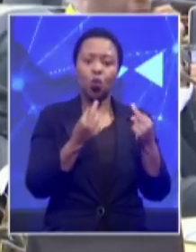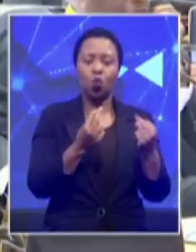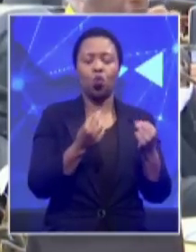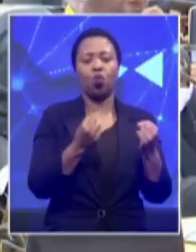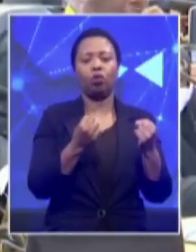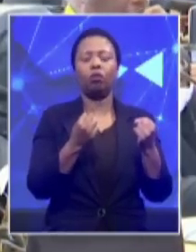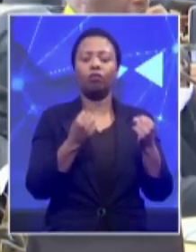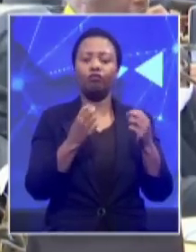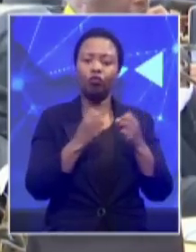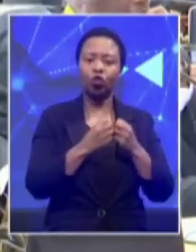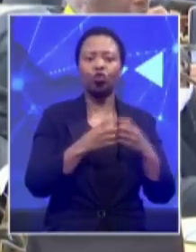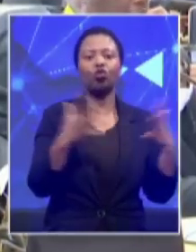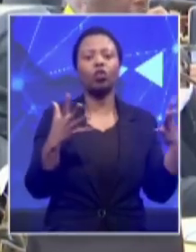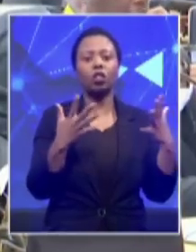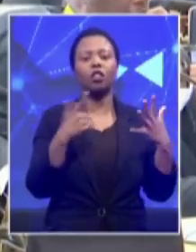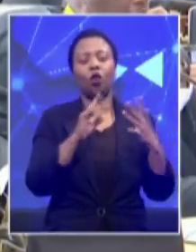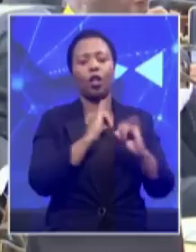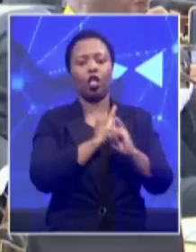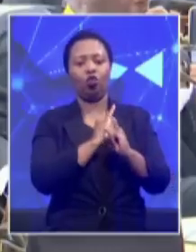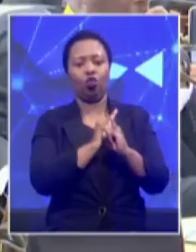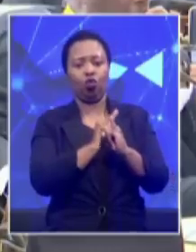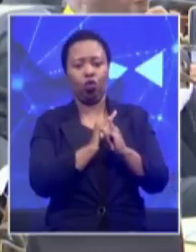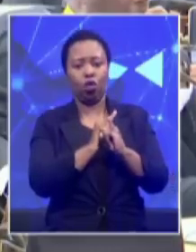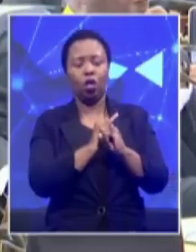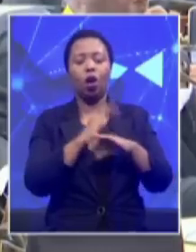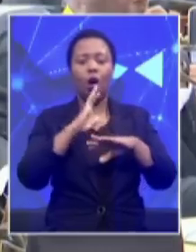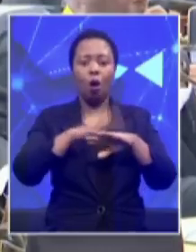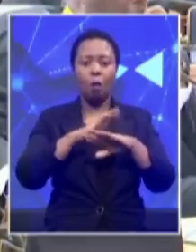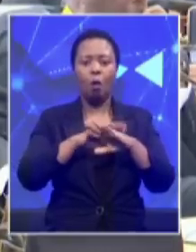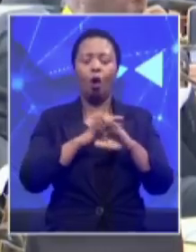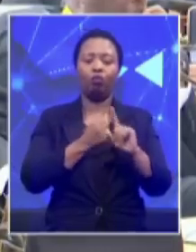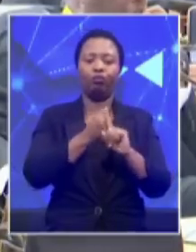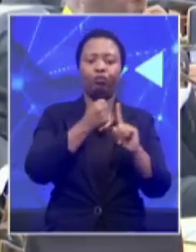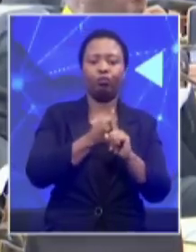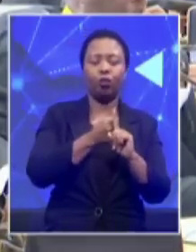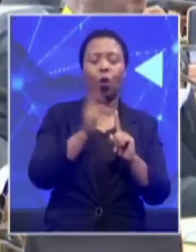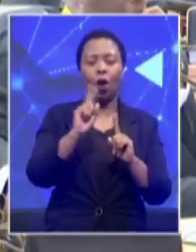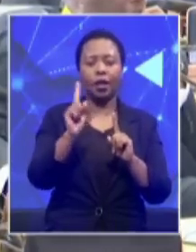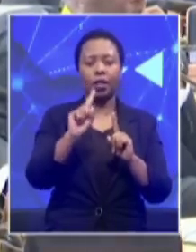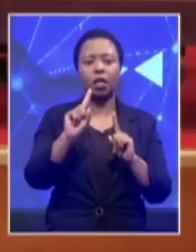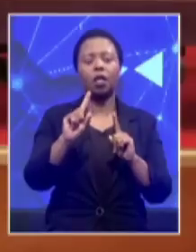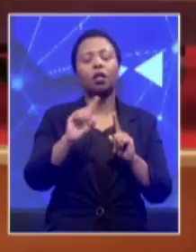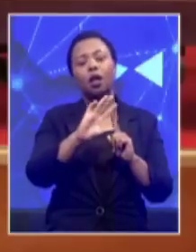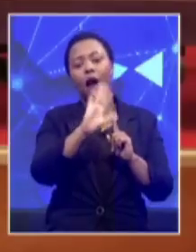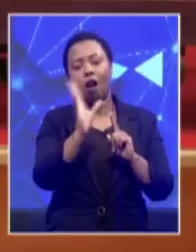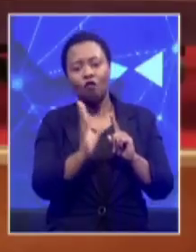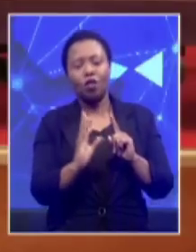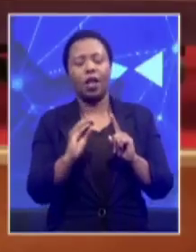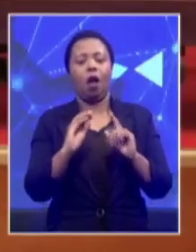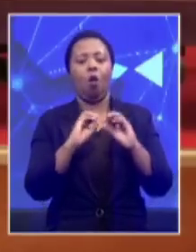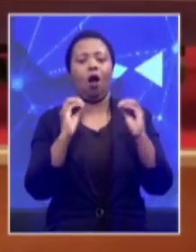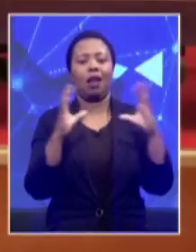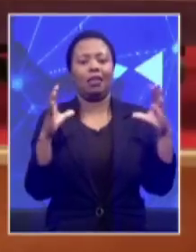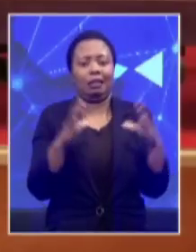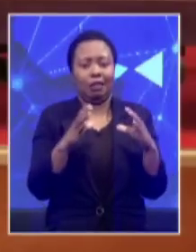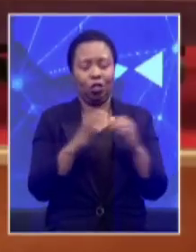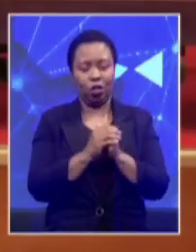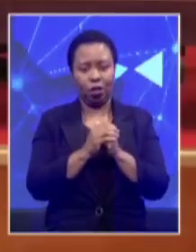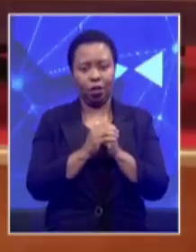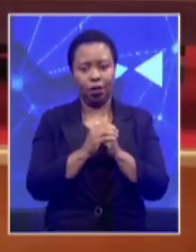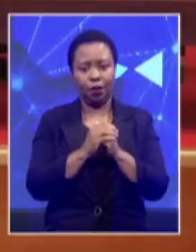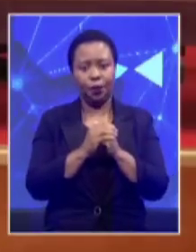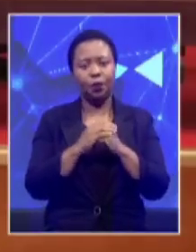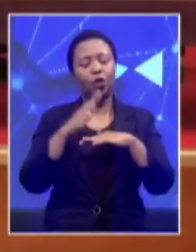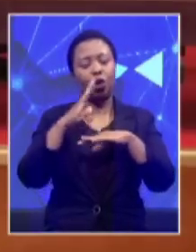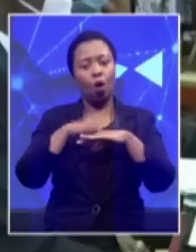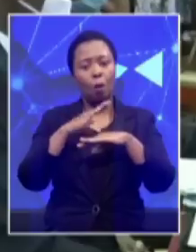and the forward march of our continental organization in order to allow the ideals